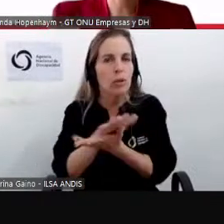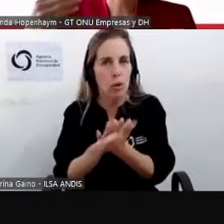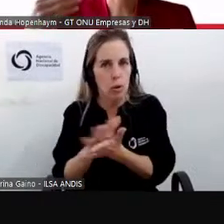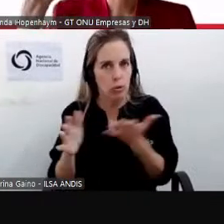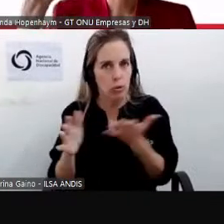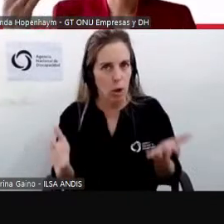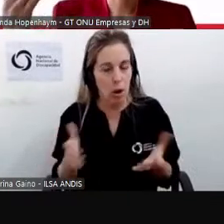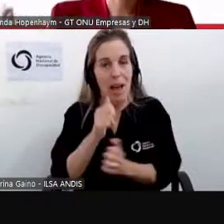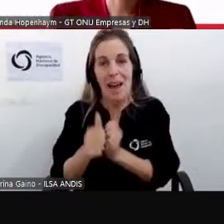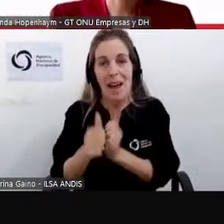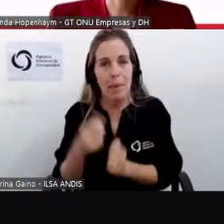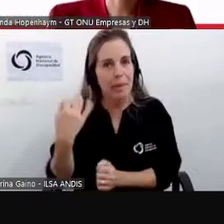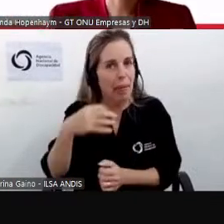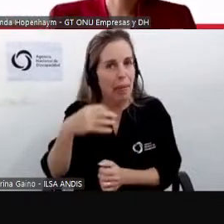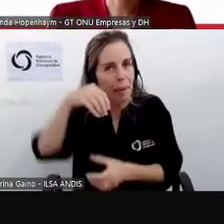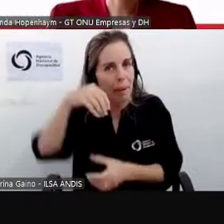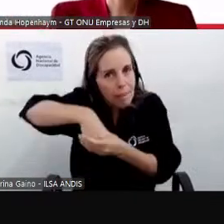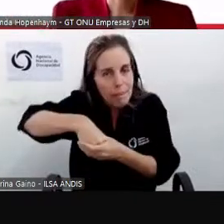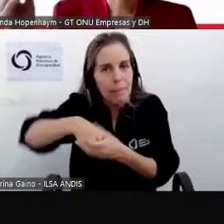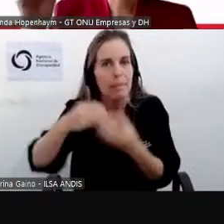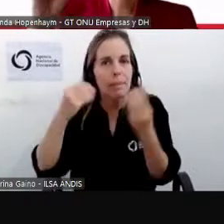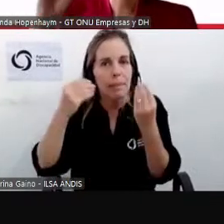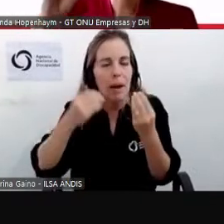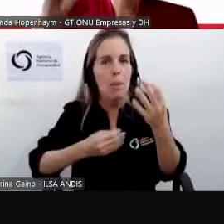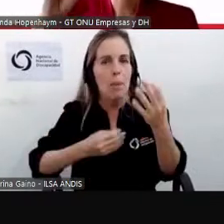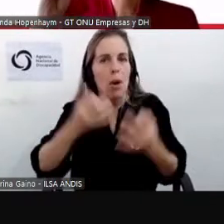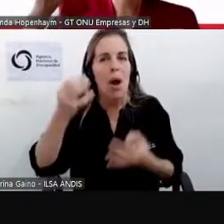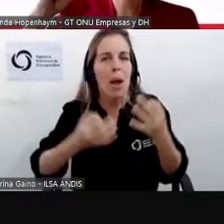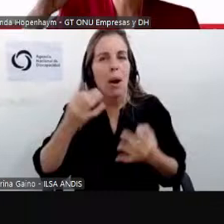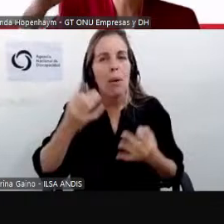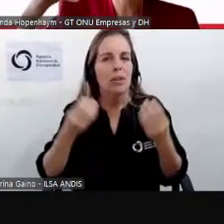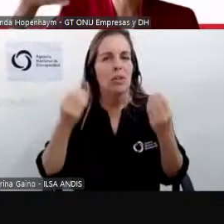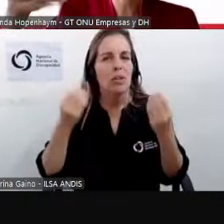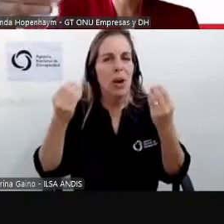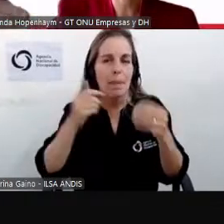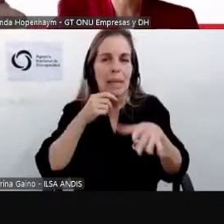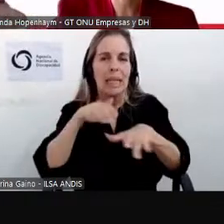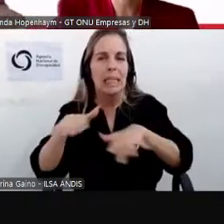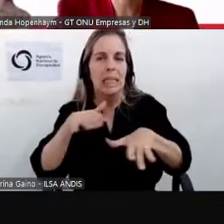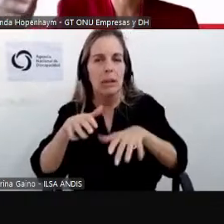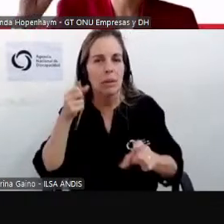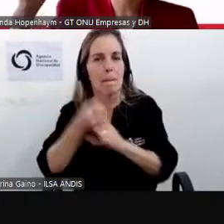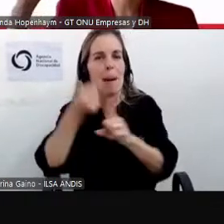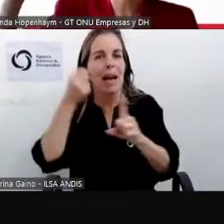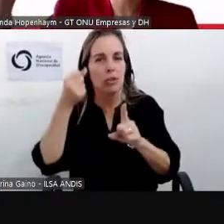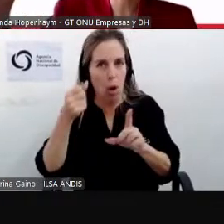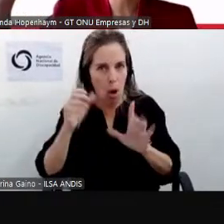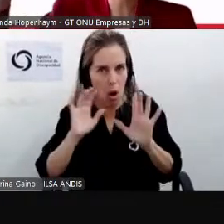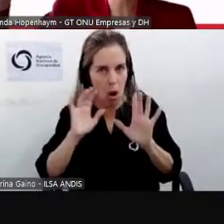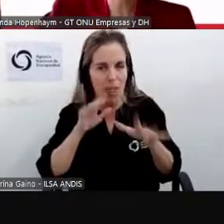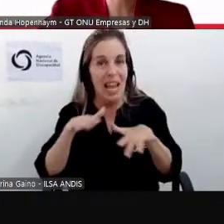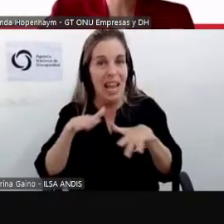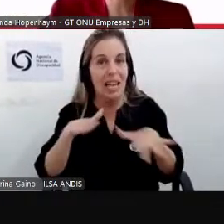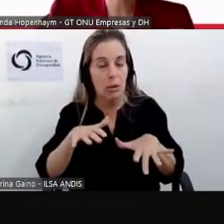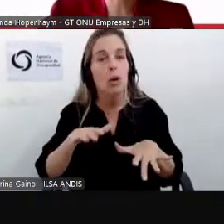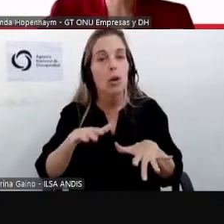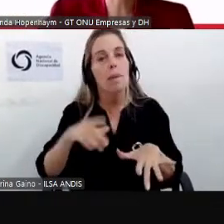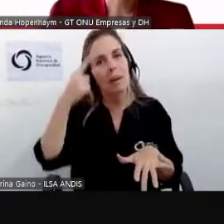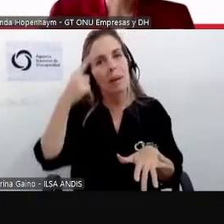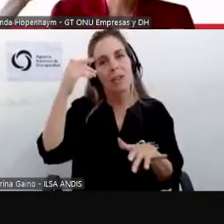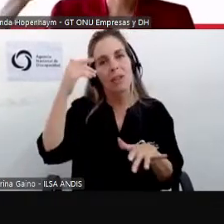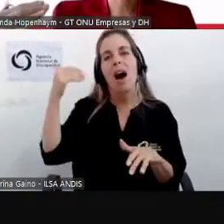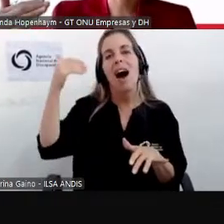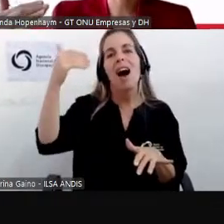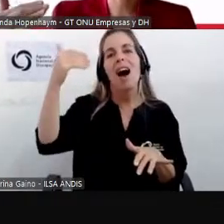human trafficking, exploitation, and slaving dynamics. Thank you very much. And I'm going to be here to answer any questions you may